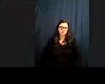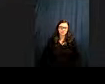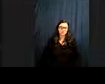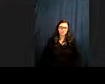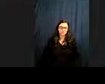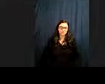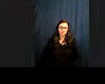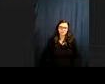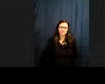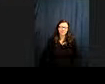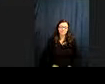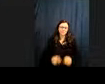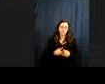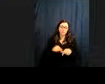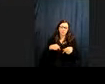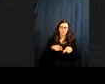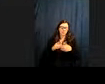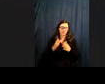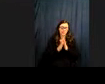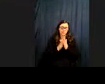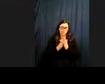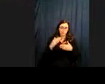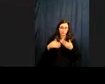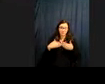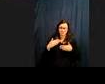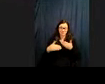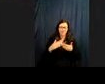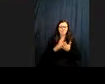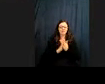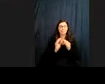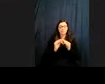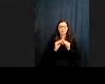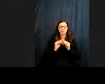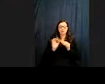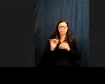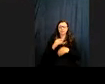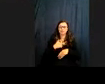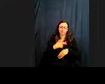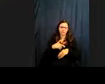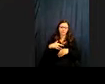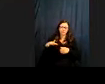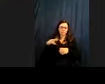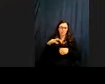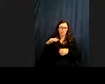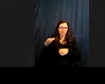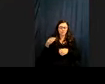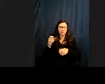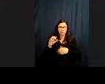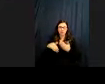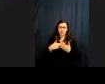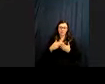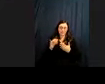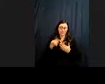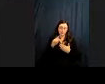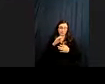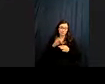So as the book goes on, it gets into more and more almost religious realms. So it, all of it is pretty